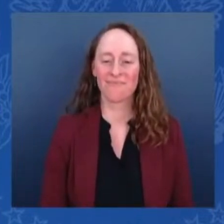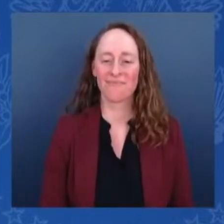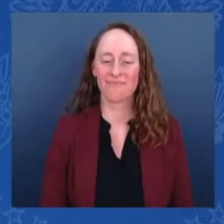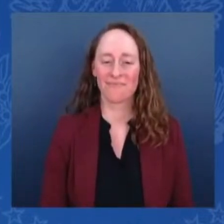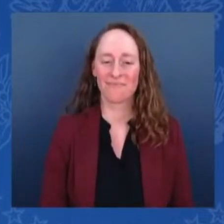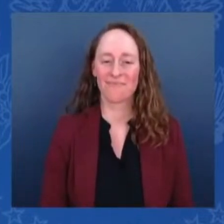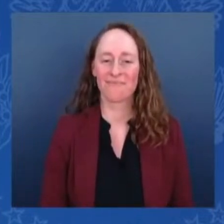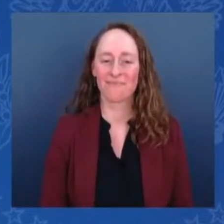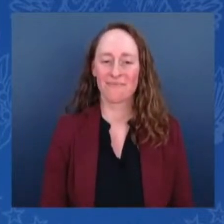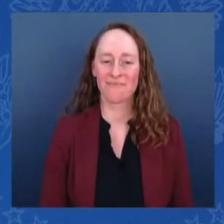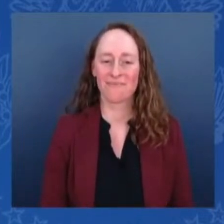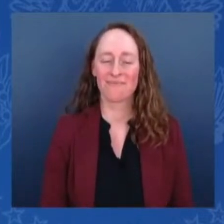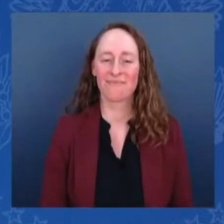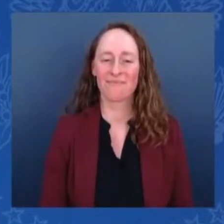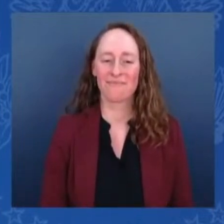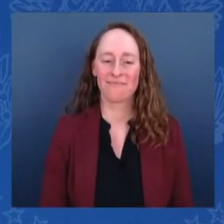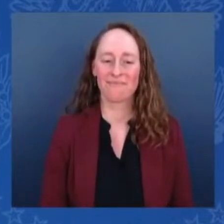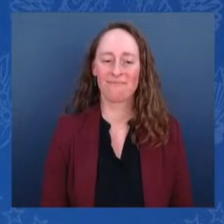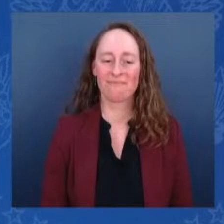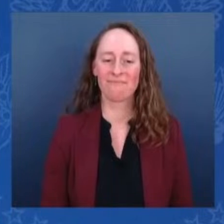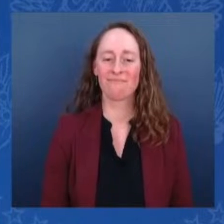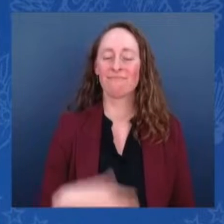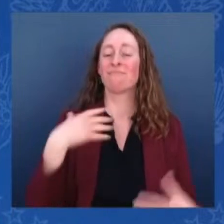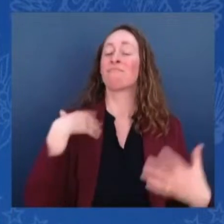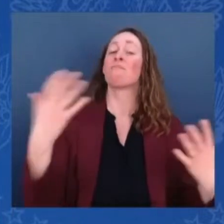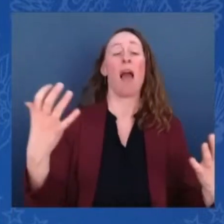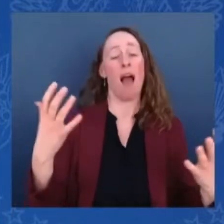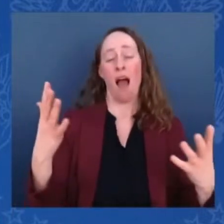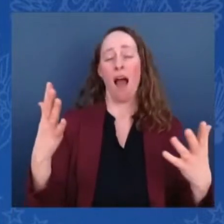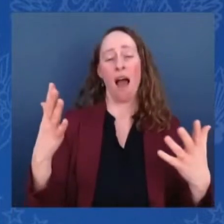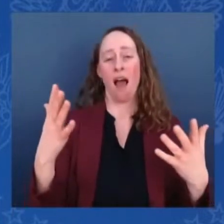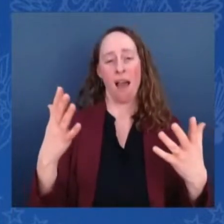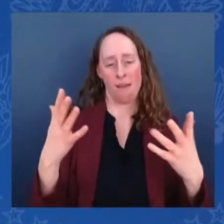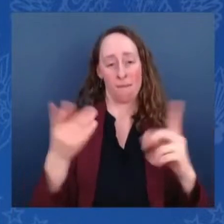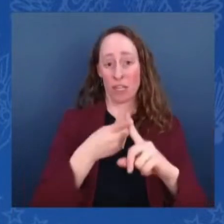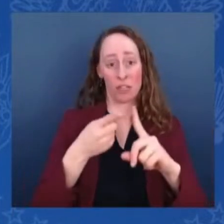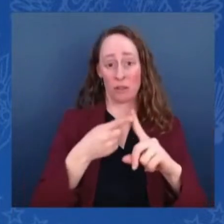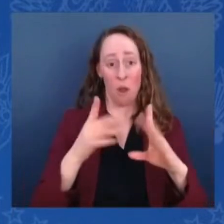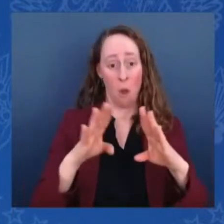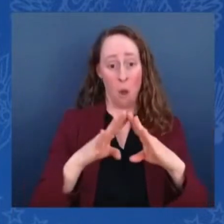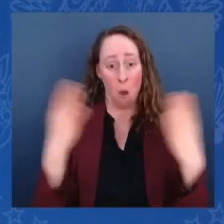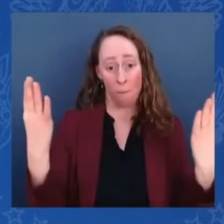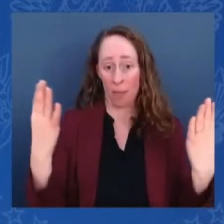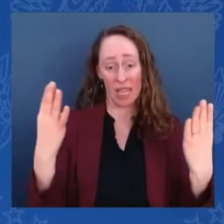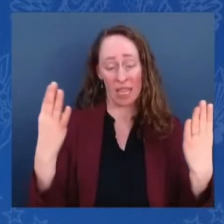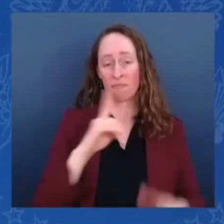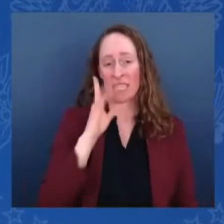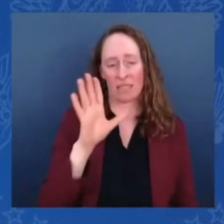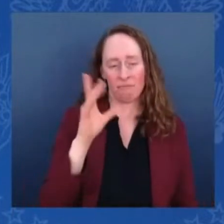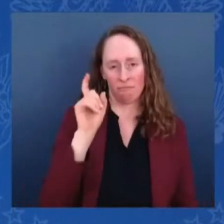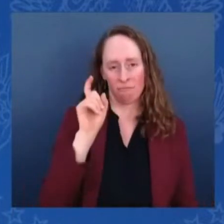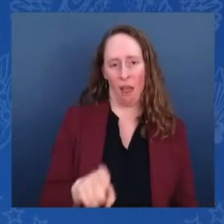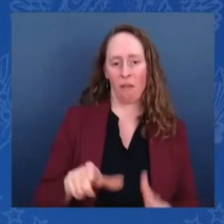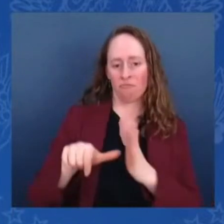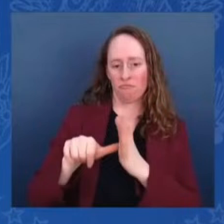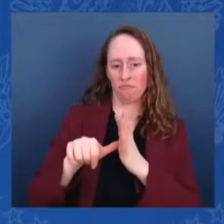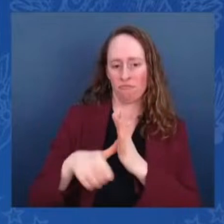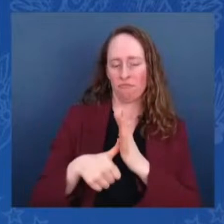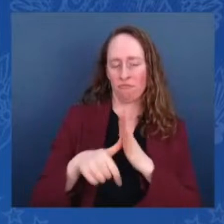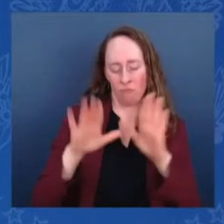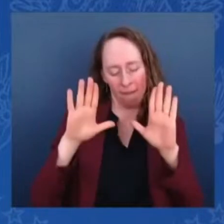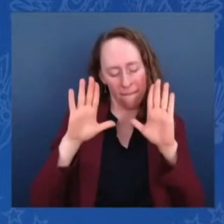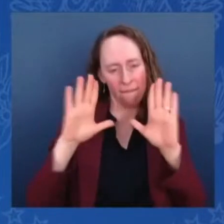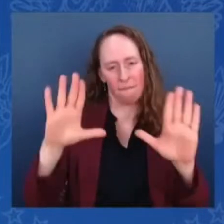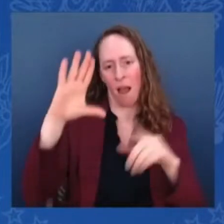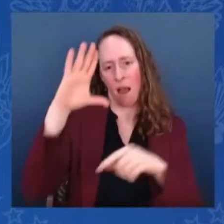If I may start by saying this, you're one of the finest men I've ever known in any undertaking, for one important reason.